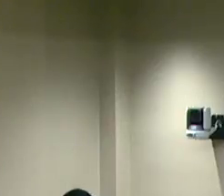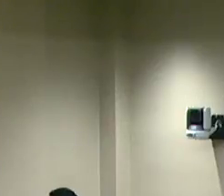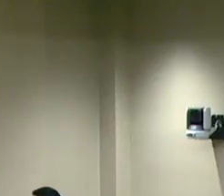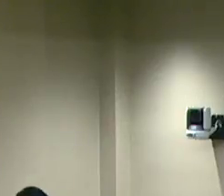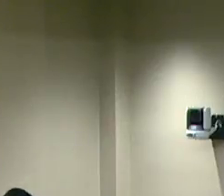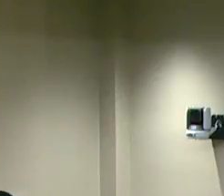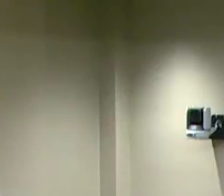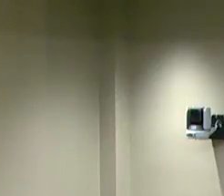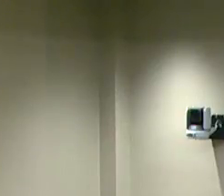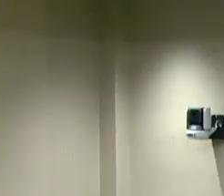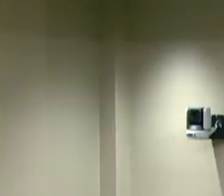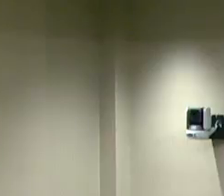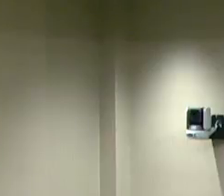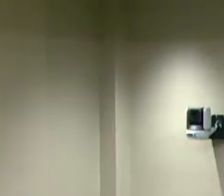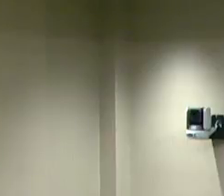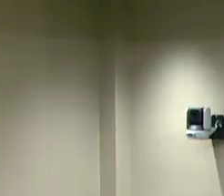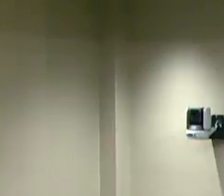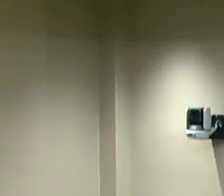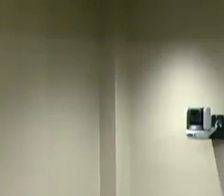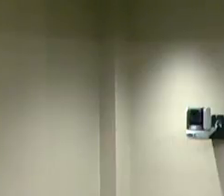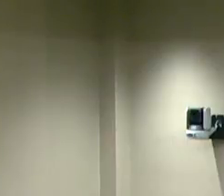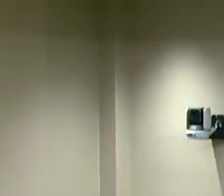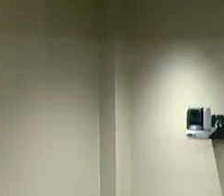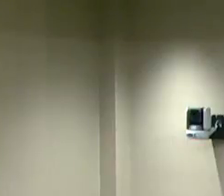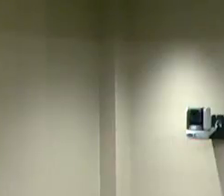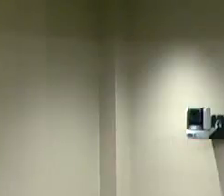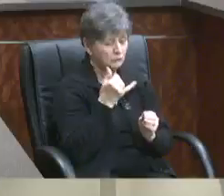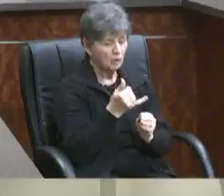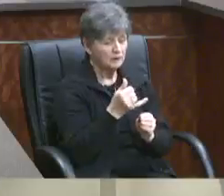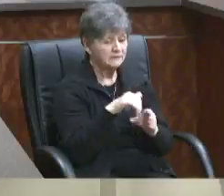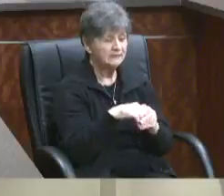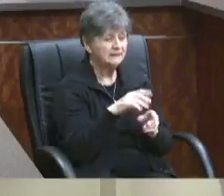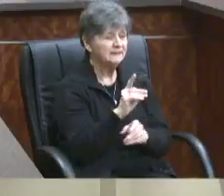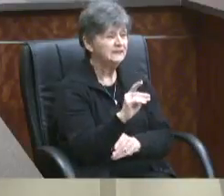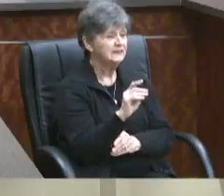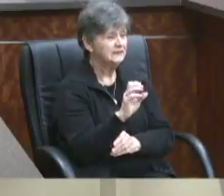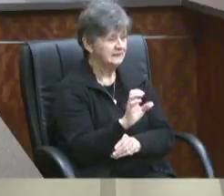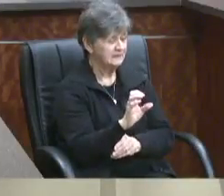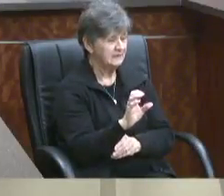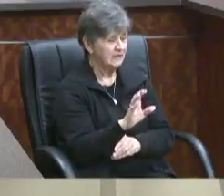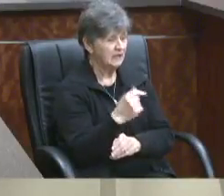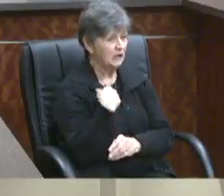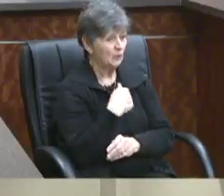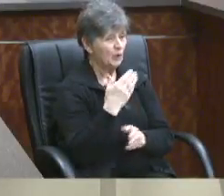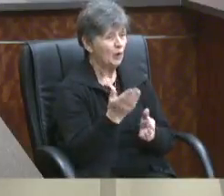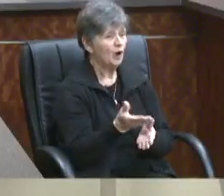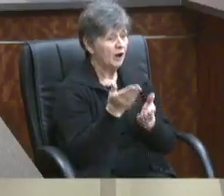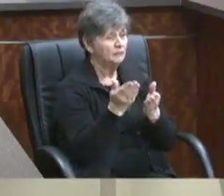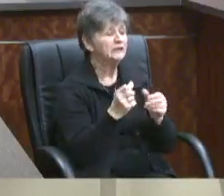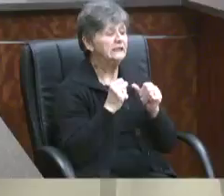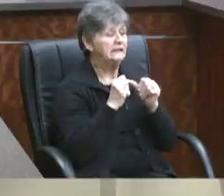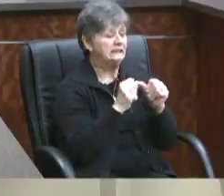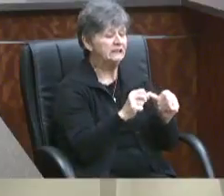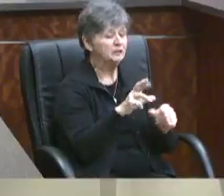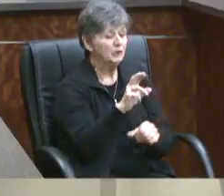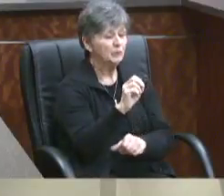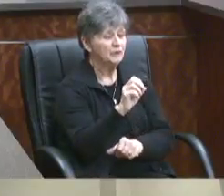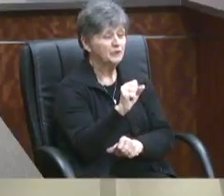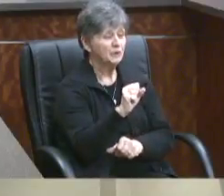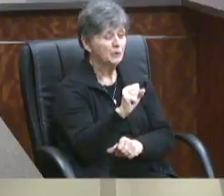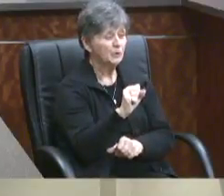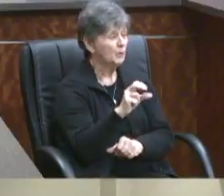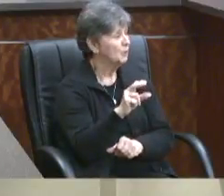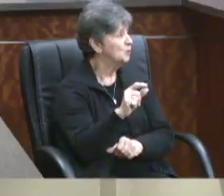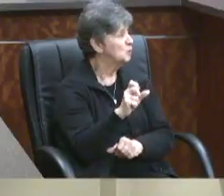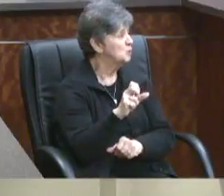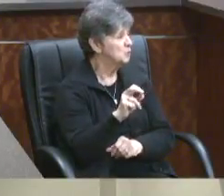some conference calls in D.C. We're operating on a continuing resolution, and it's impacting not just the